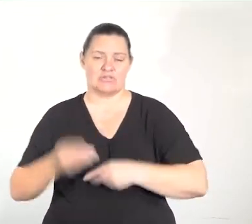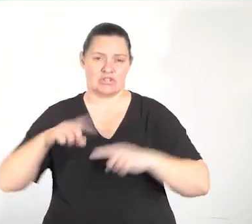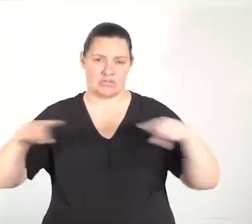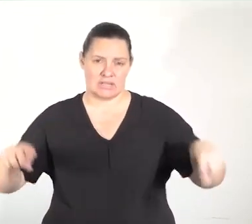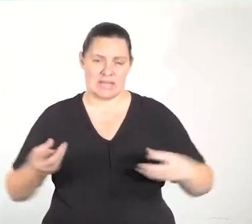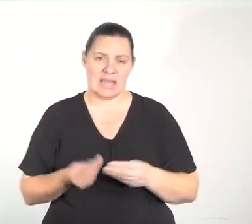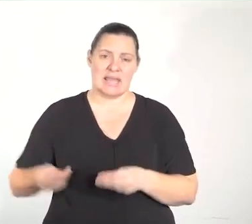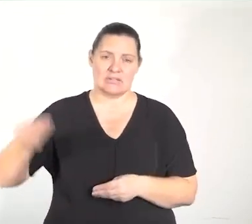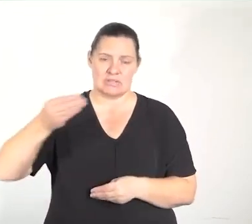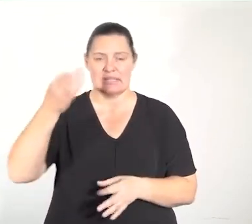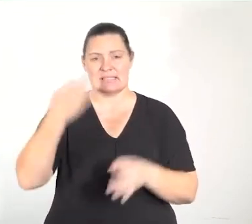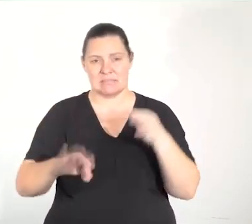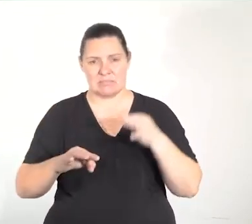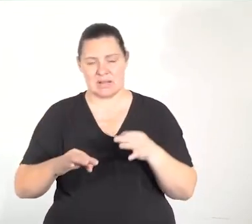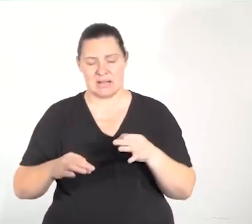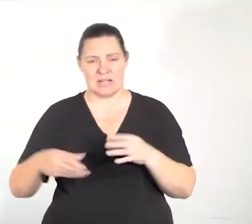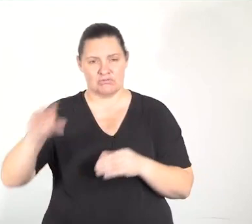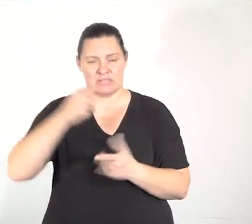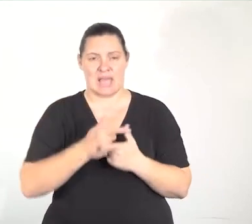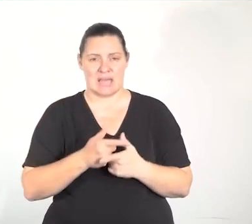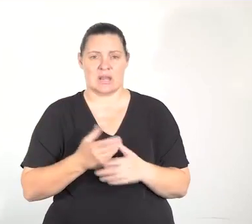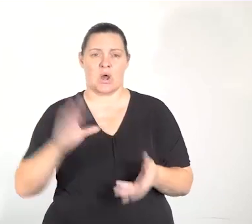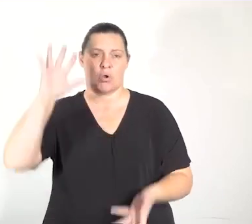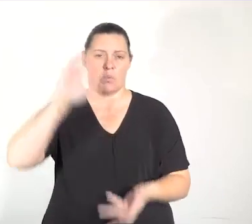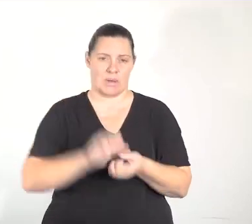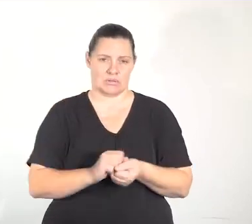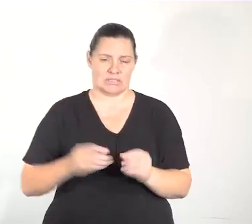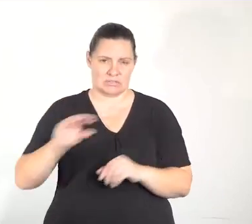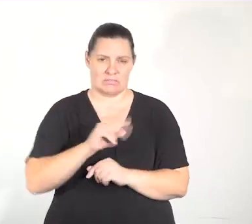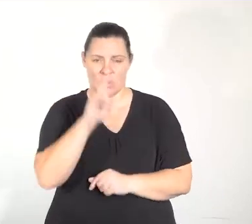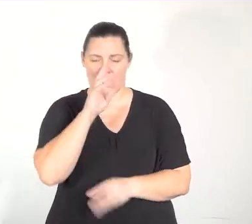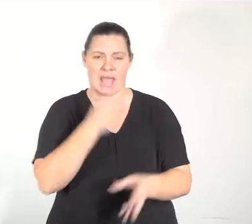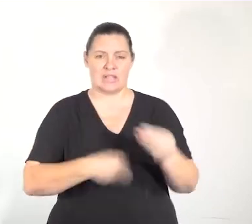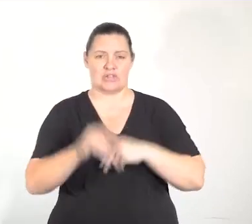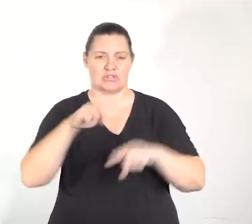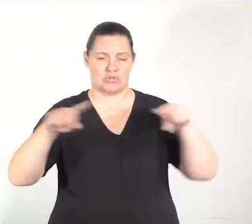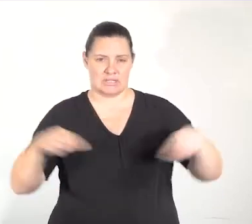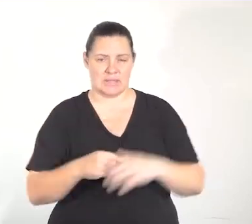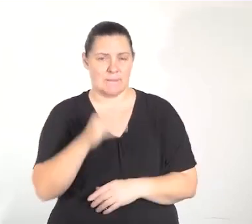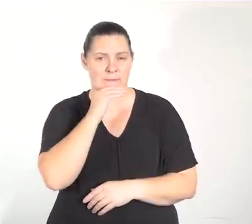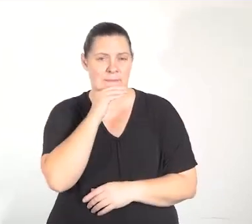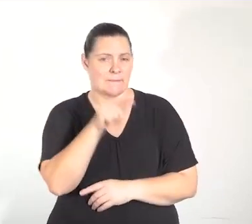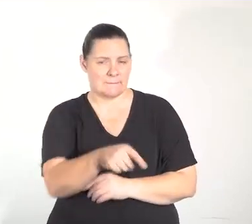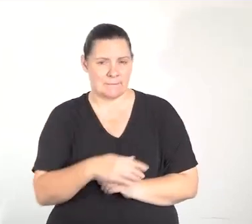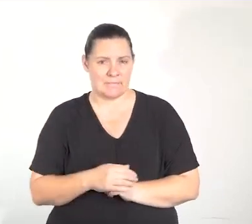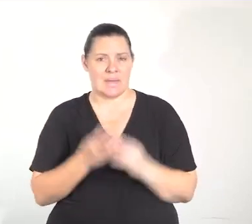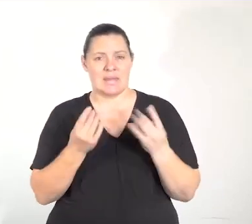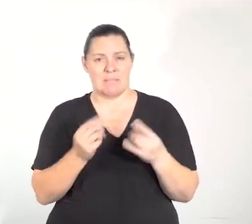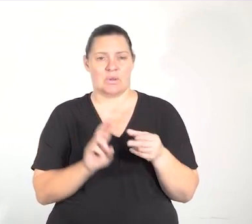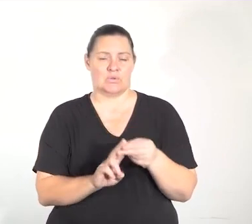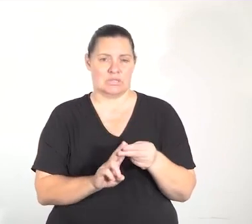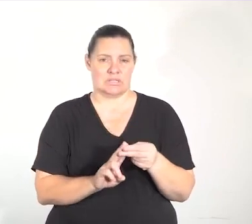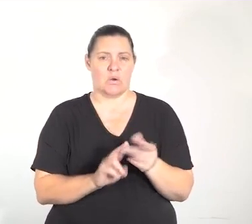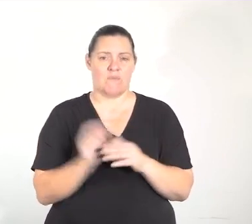exchange rate, interest, simple interest, and compound interest. Let's look at exchange rate. So remember what that is? The number